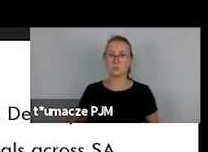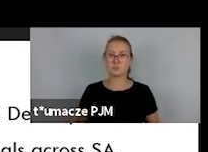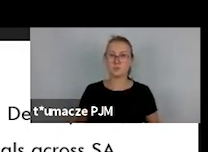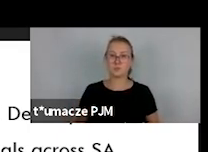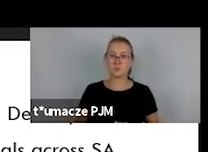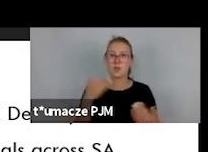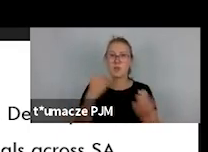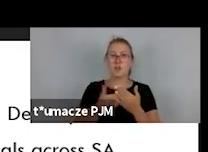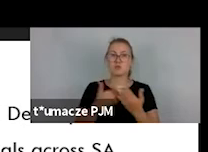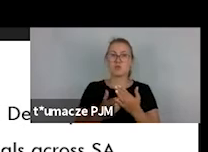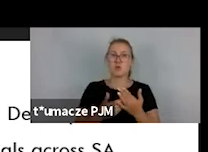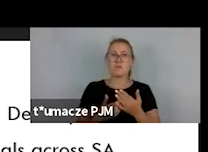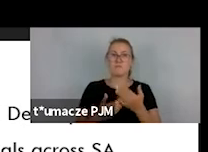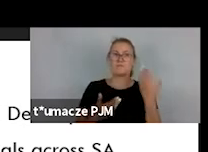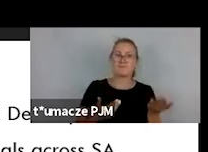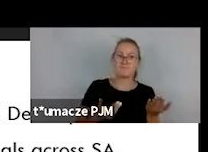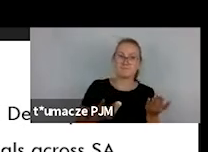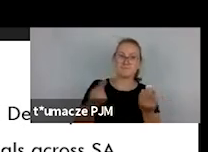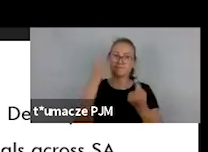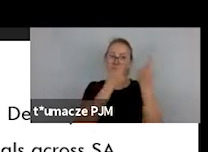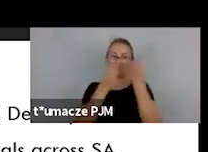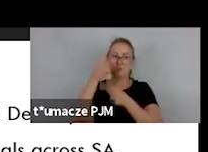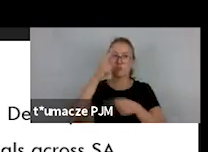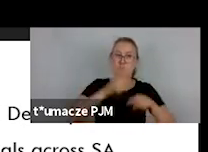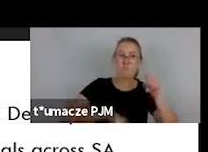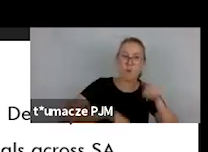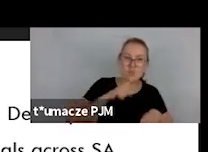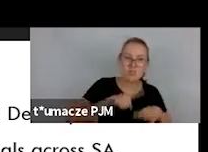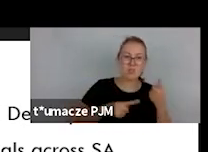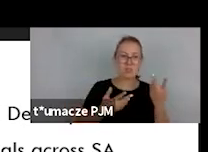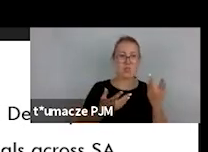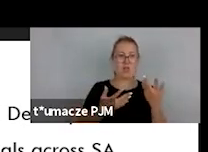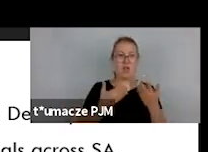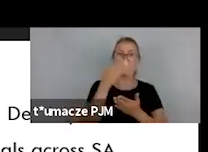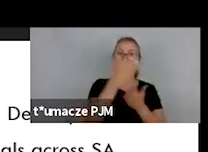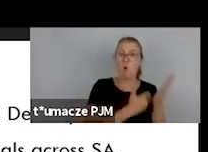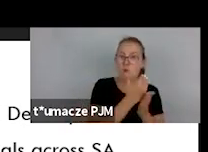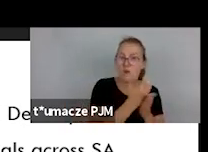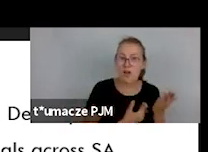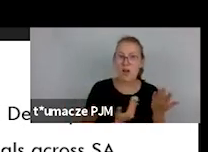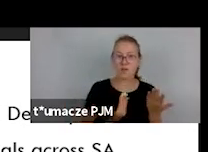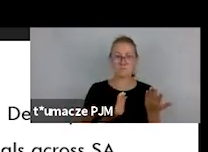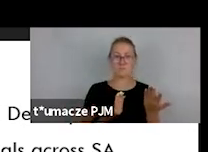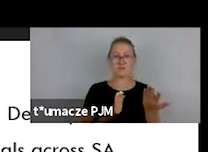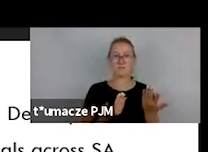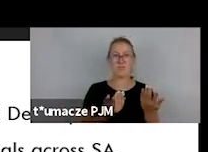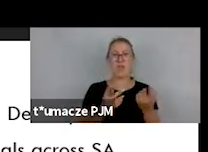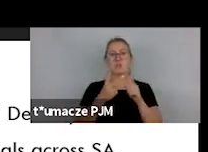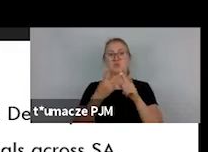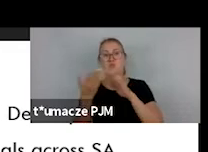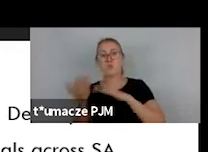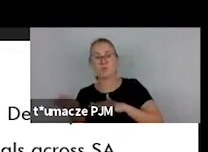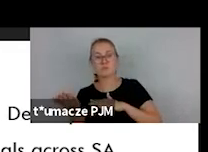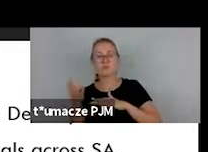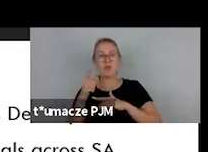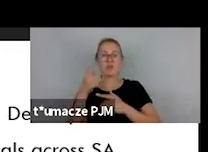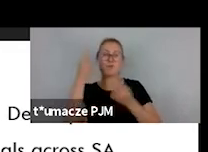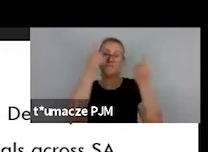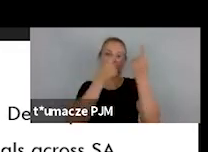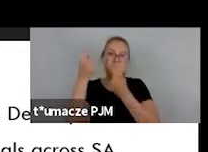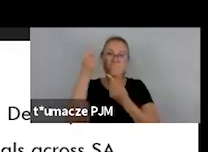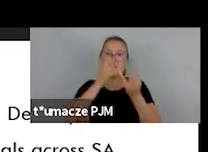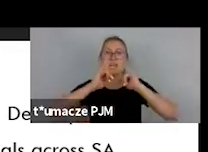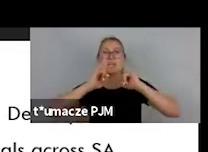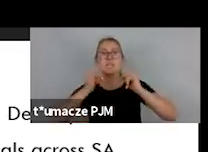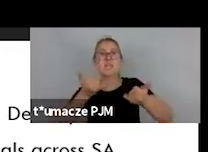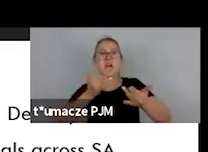thinking about media. It's using that broad set of communities, that broad set of change strategies that